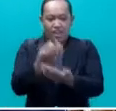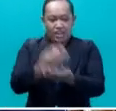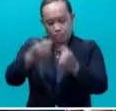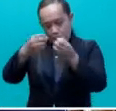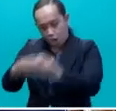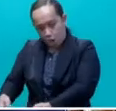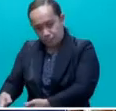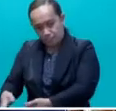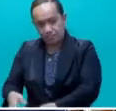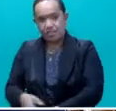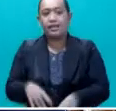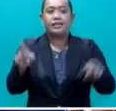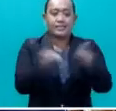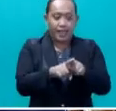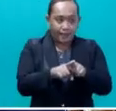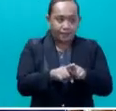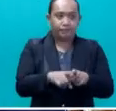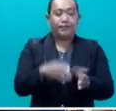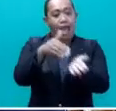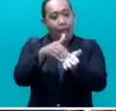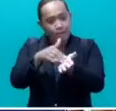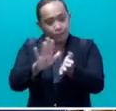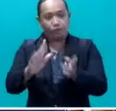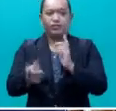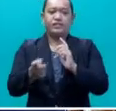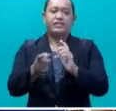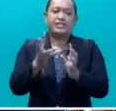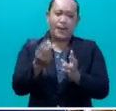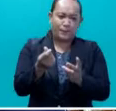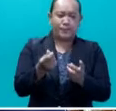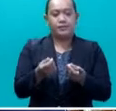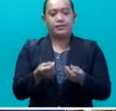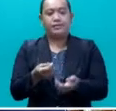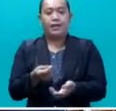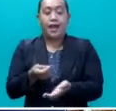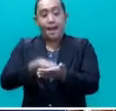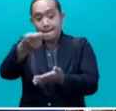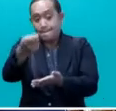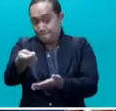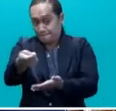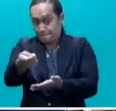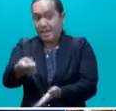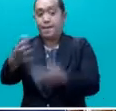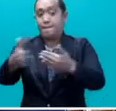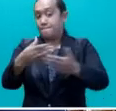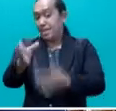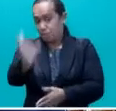USP, Pro-Chancellor approved fourth cash bonus for payroll manager, and that is suspected to